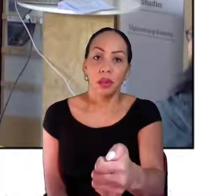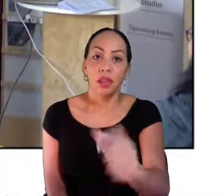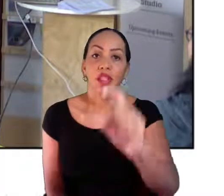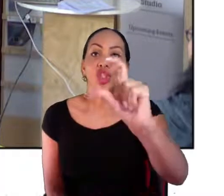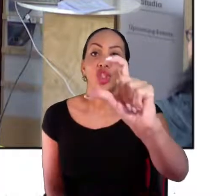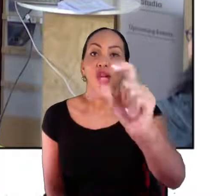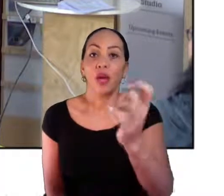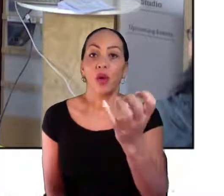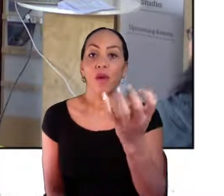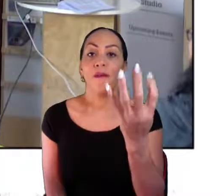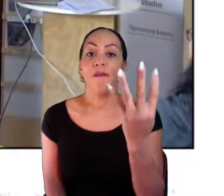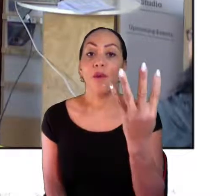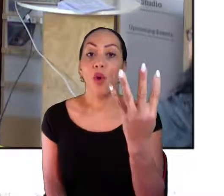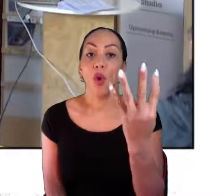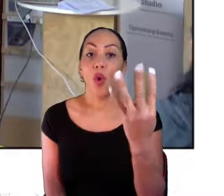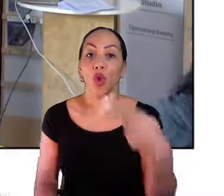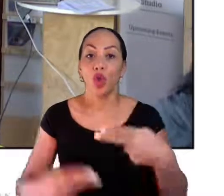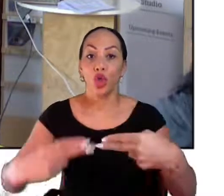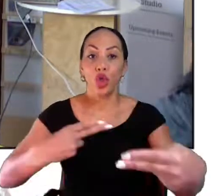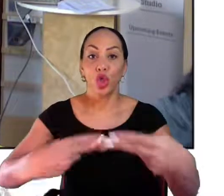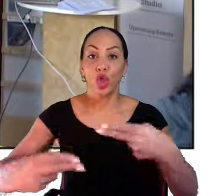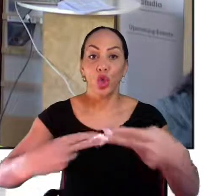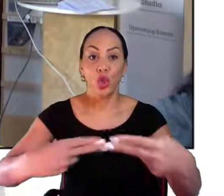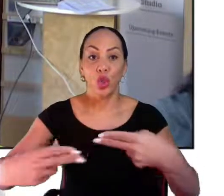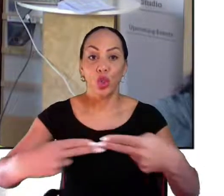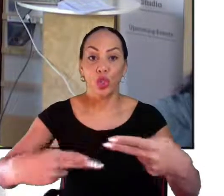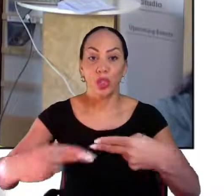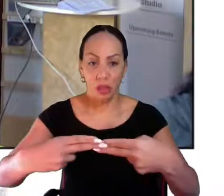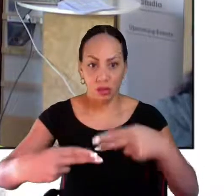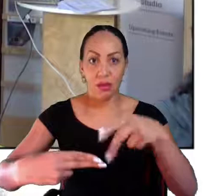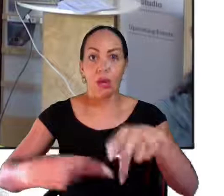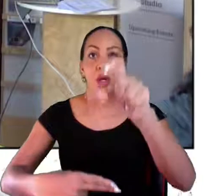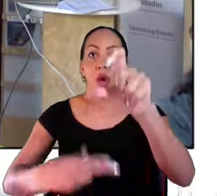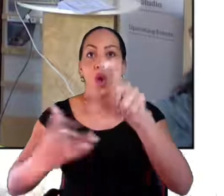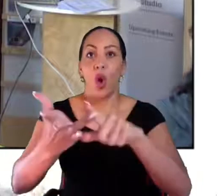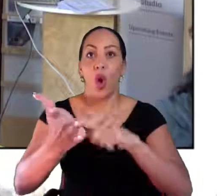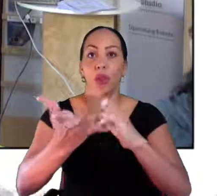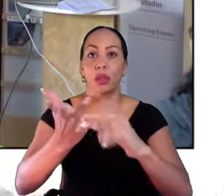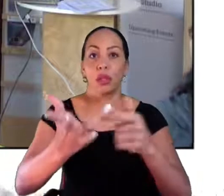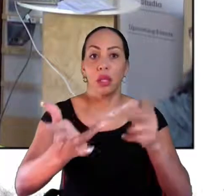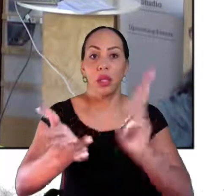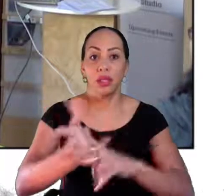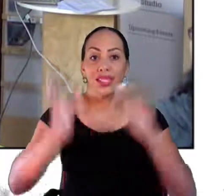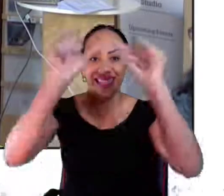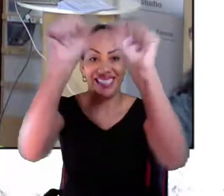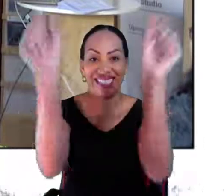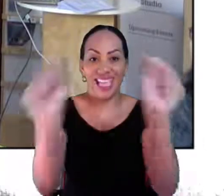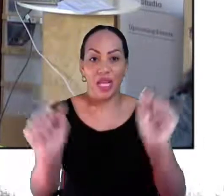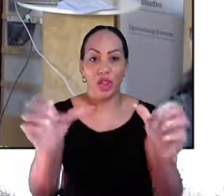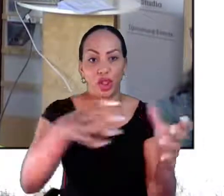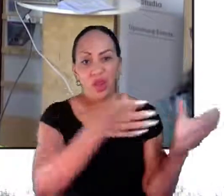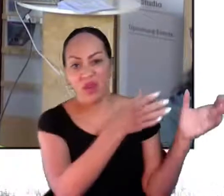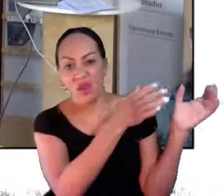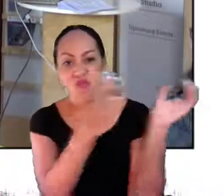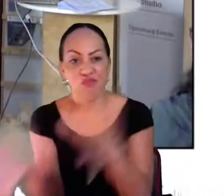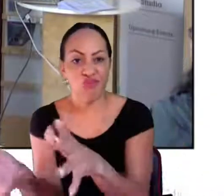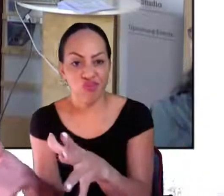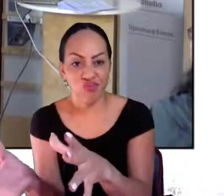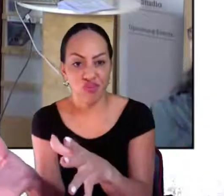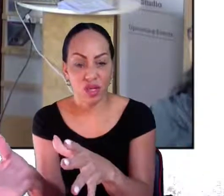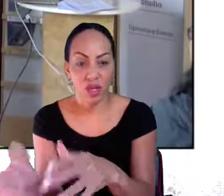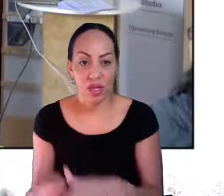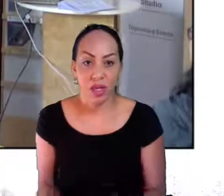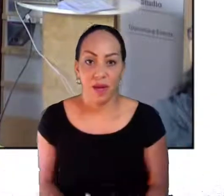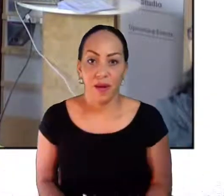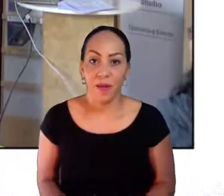in the harbour, and Jon Snow was out there, or someone was out there, and Watershed was in the background, and this job was all about inclusion, and they were throwing slaver